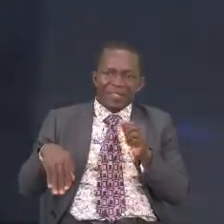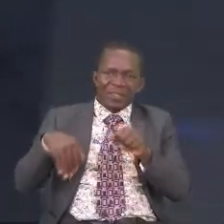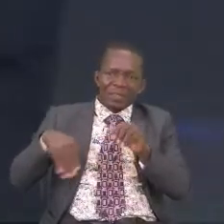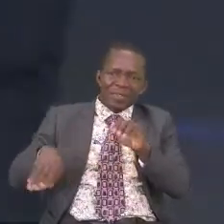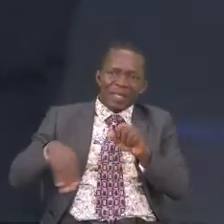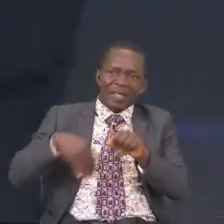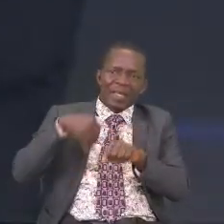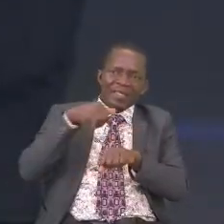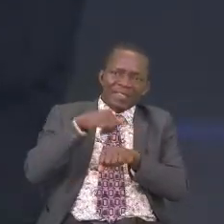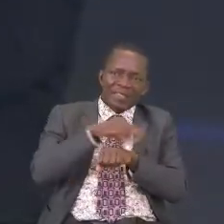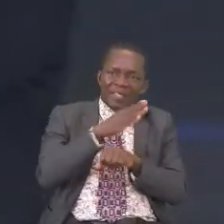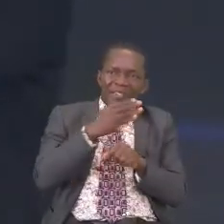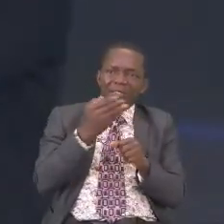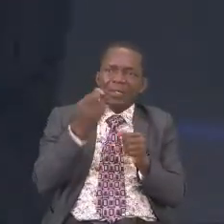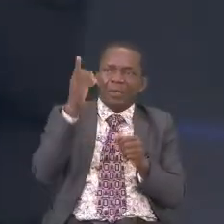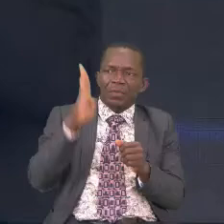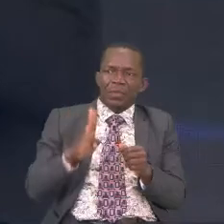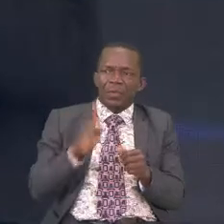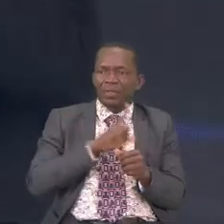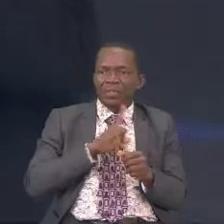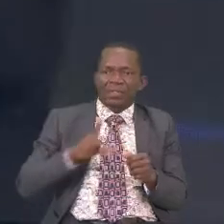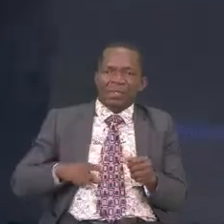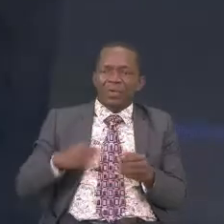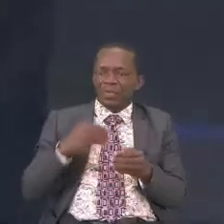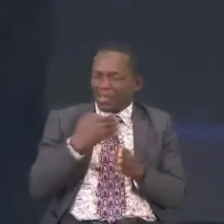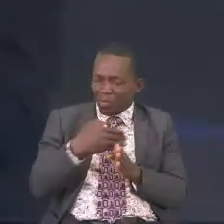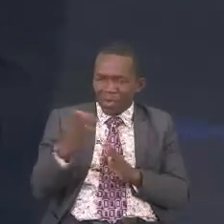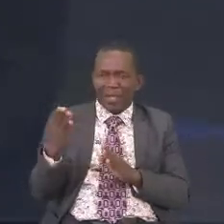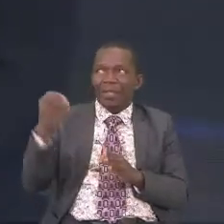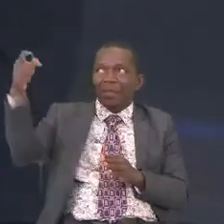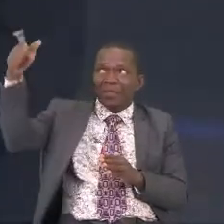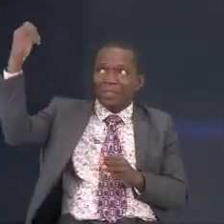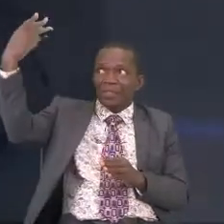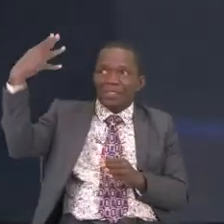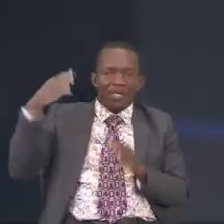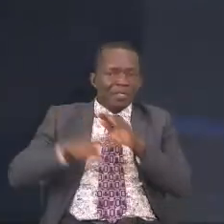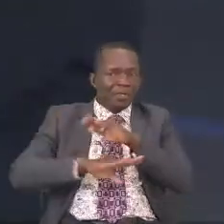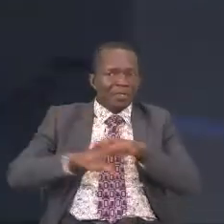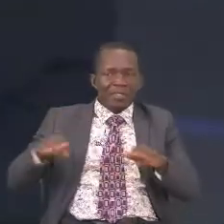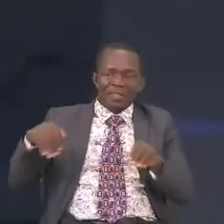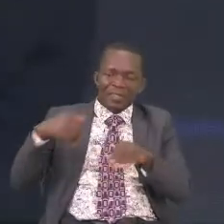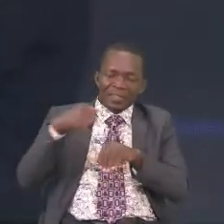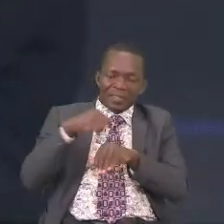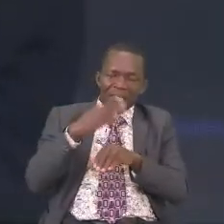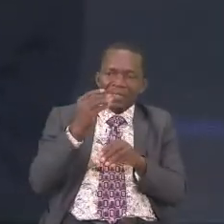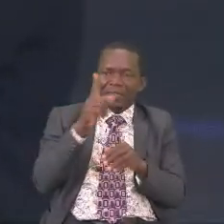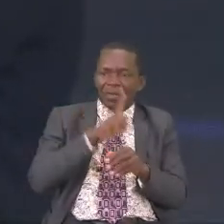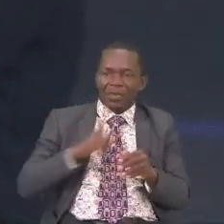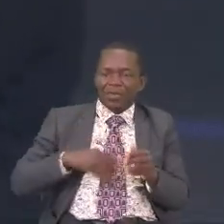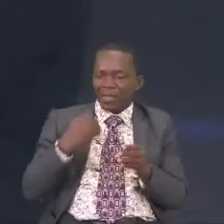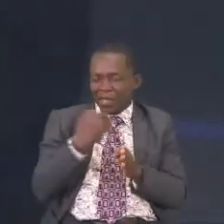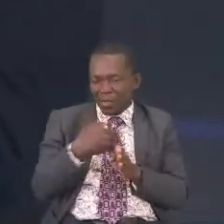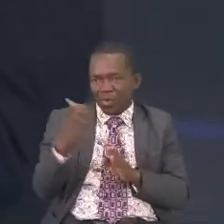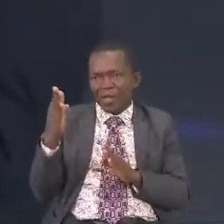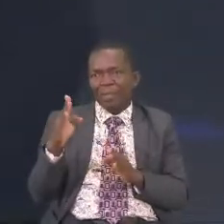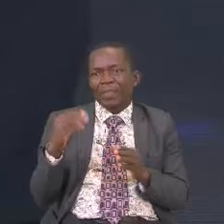God. The sunshine, the heat, the sweating doesn't drive away God. The cold, chilly,